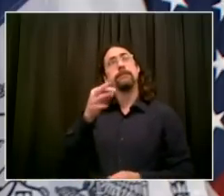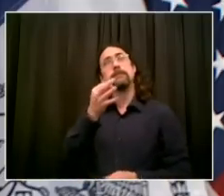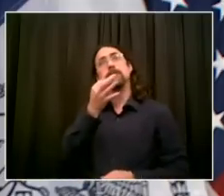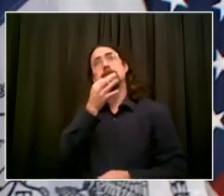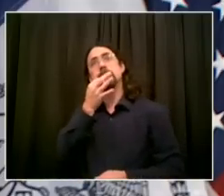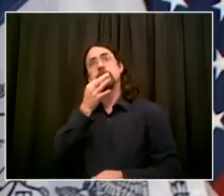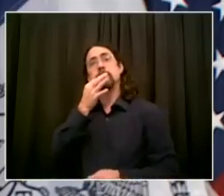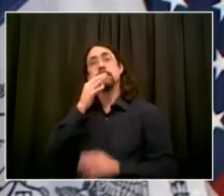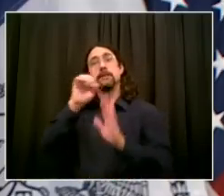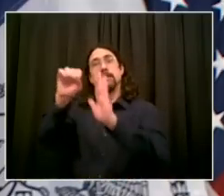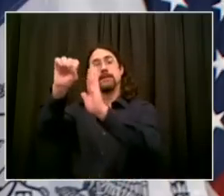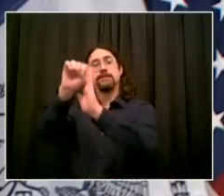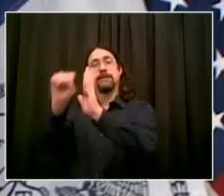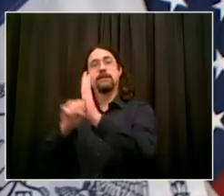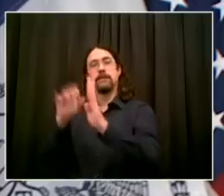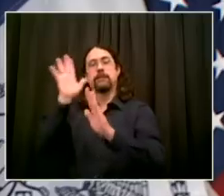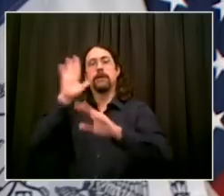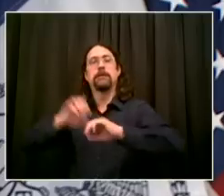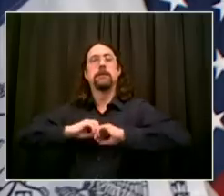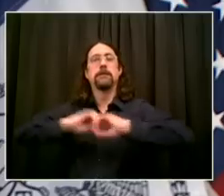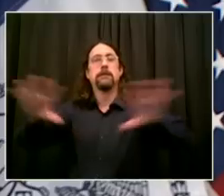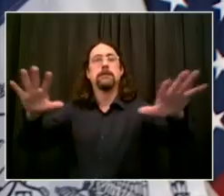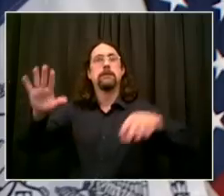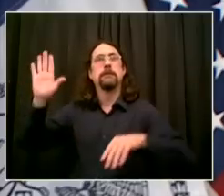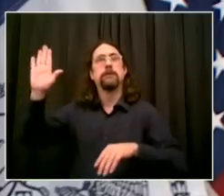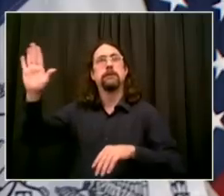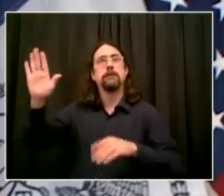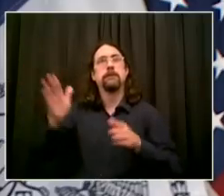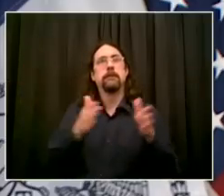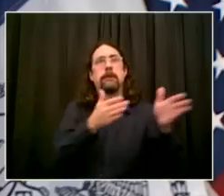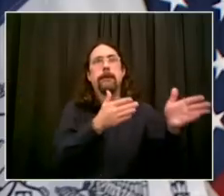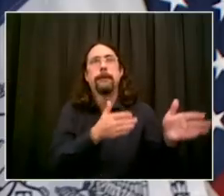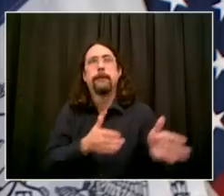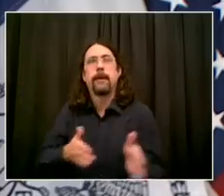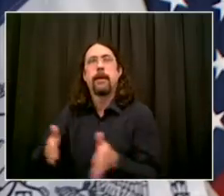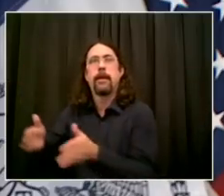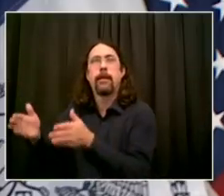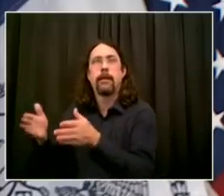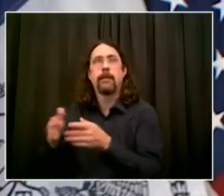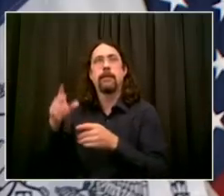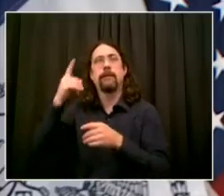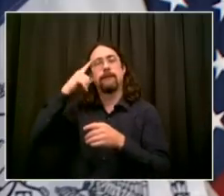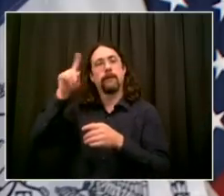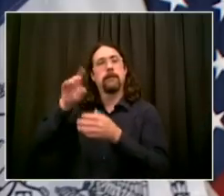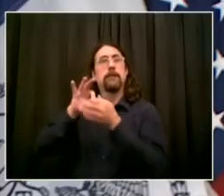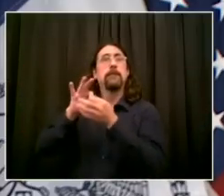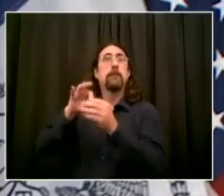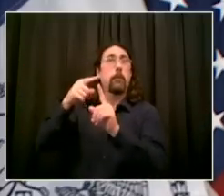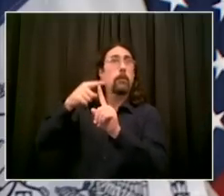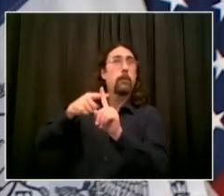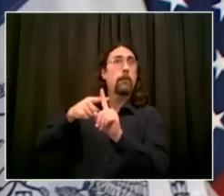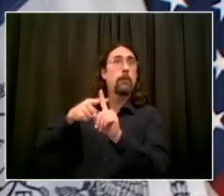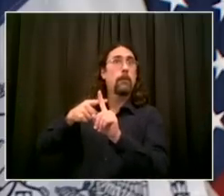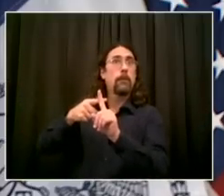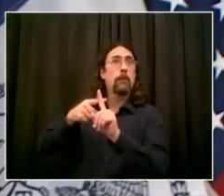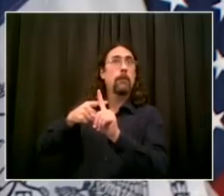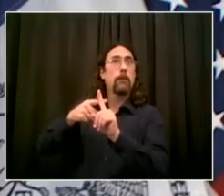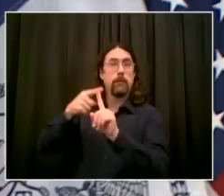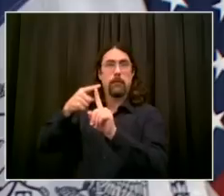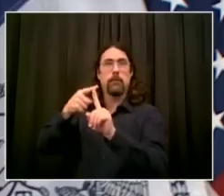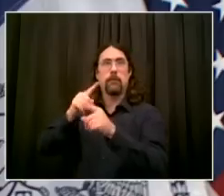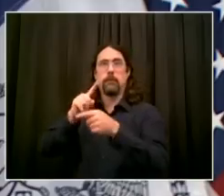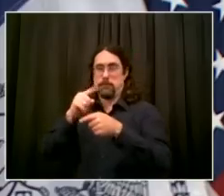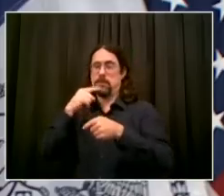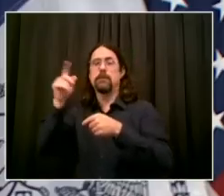for the schools in the yellow zone that the state determines. So those schools that fall within those yellow zones